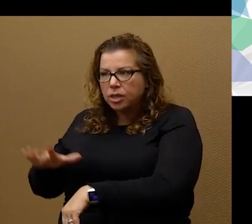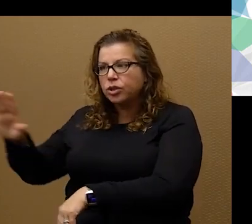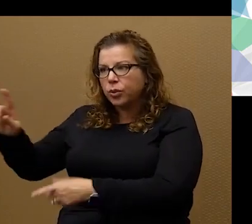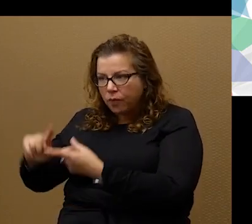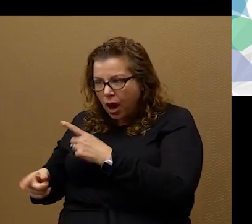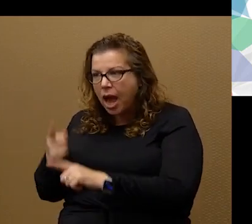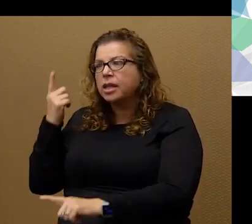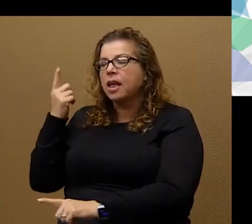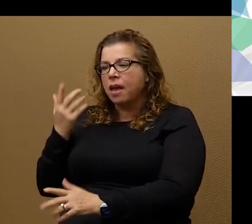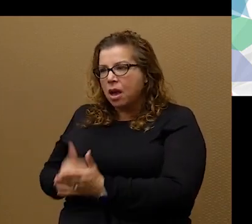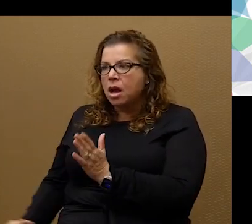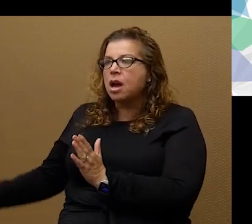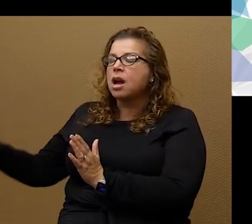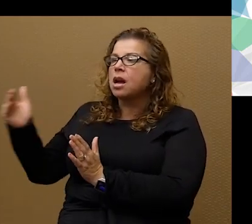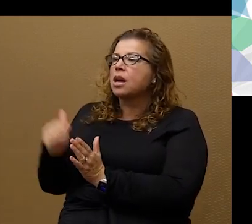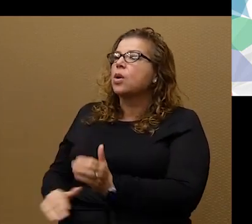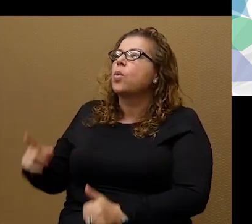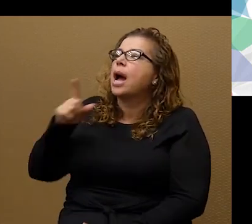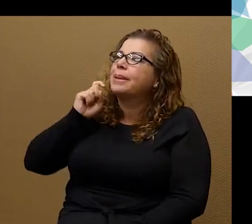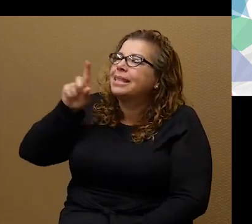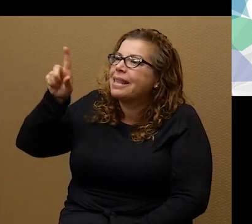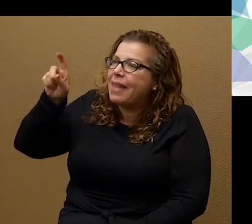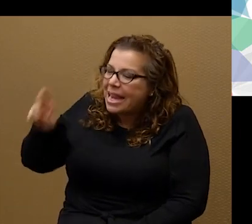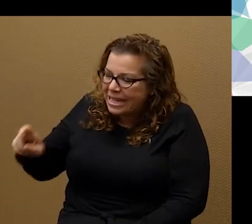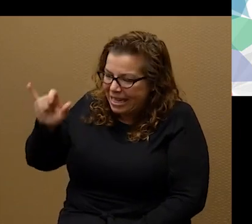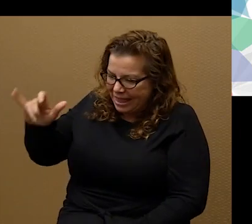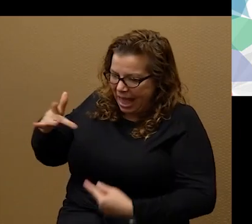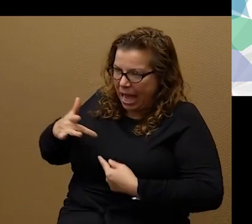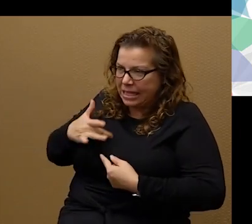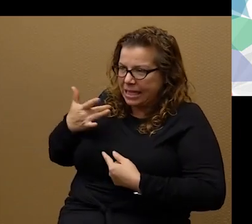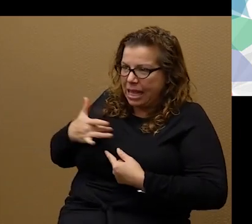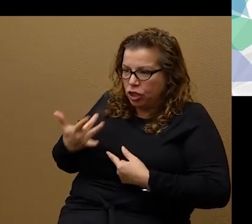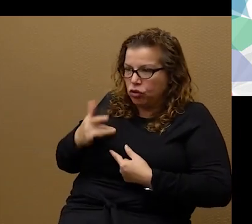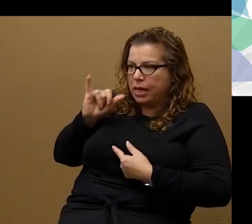they're still touching them, but they're seeking that sensory input.